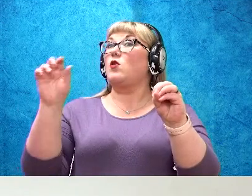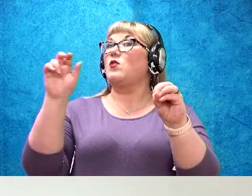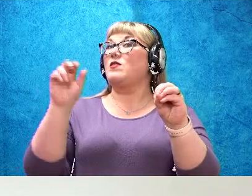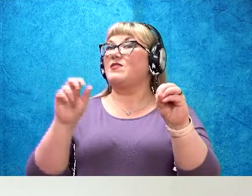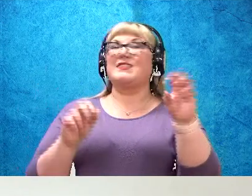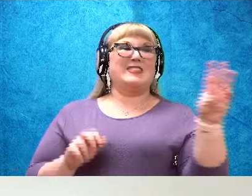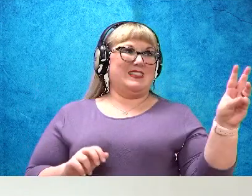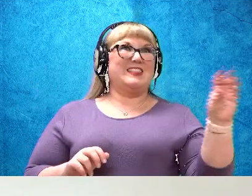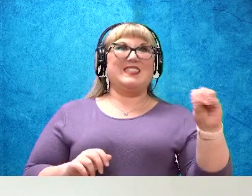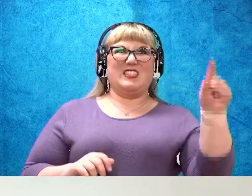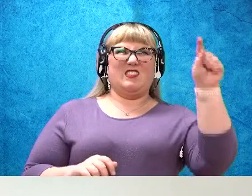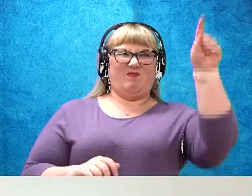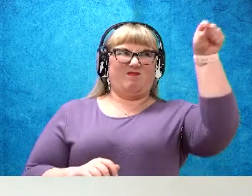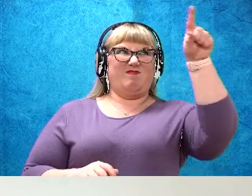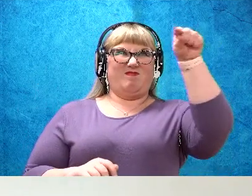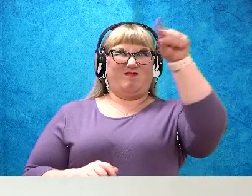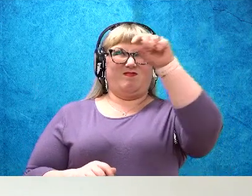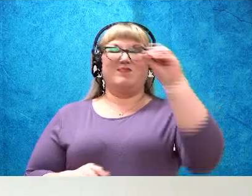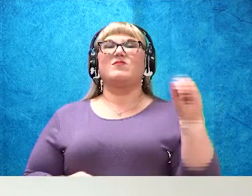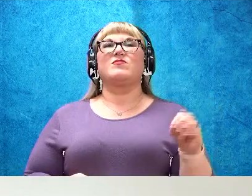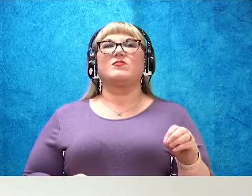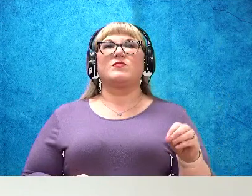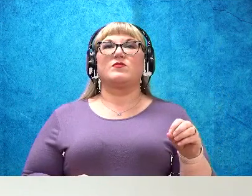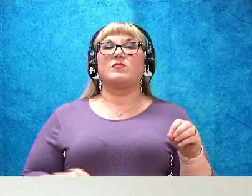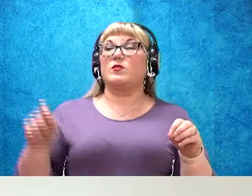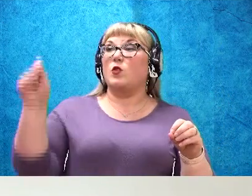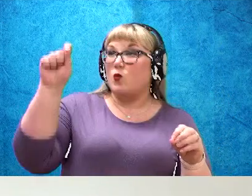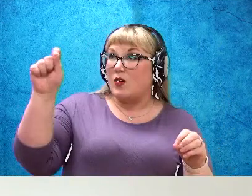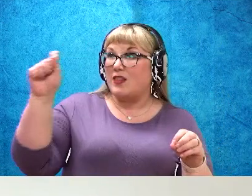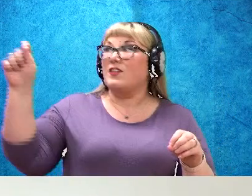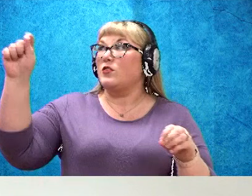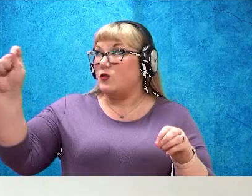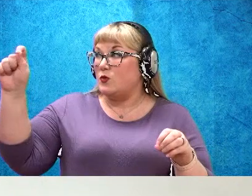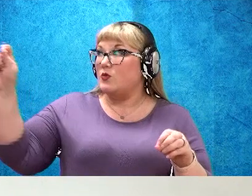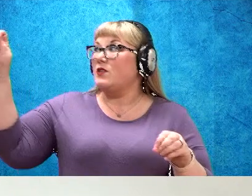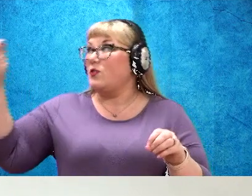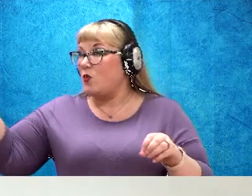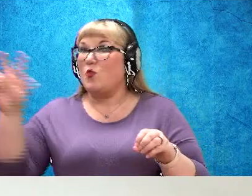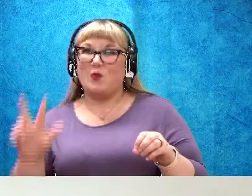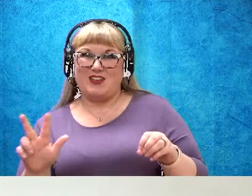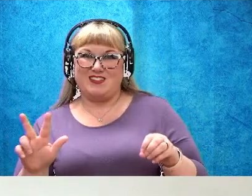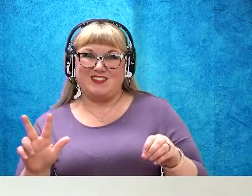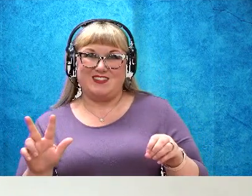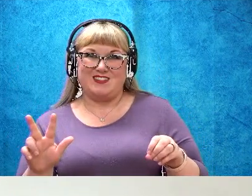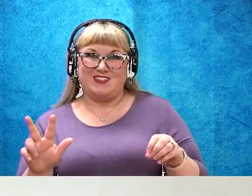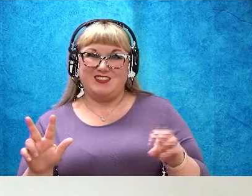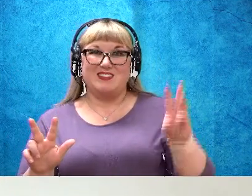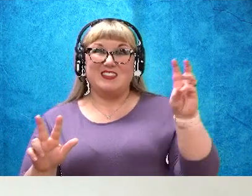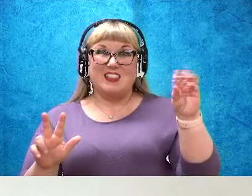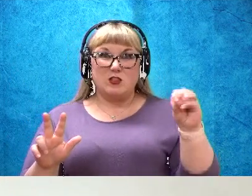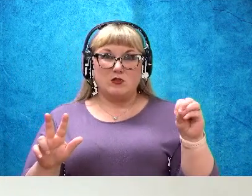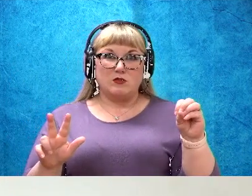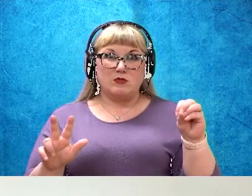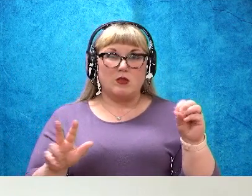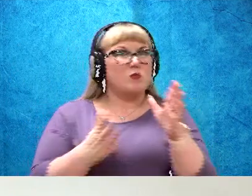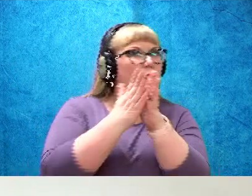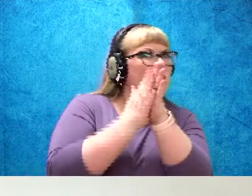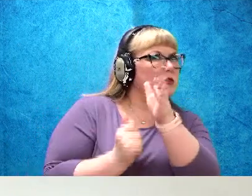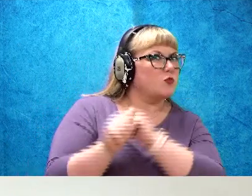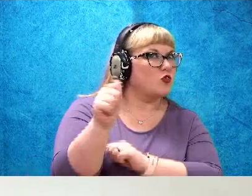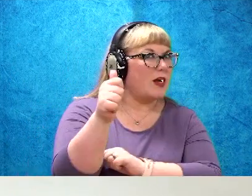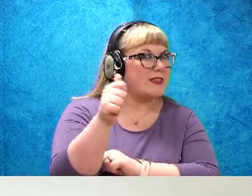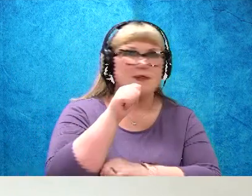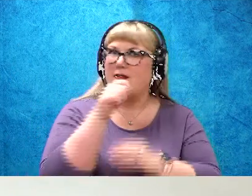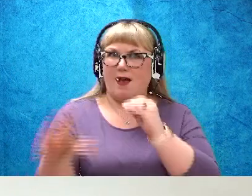equals 60. 1, 2, 3. But it's saying take 10